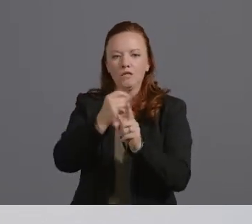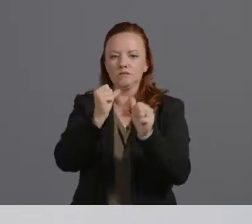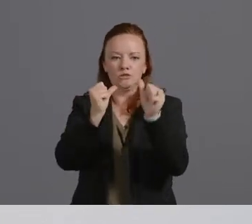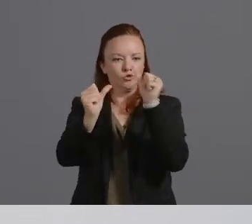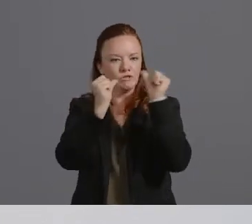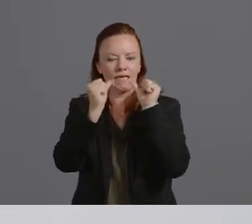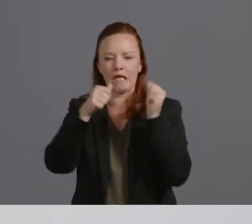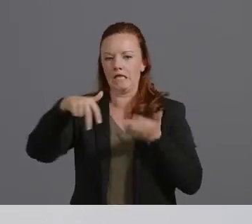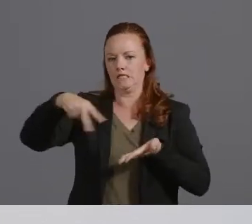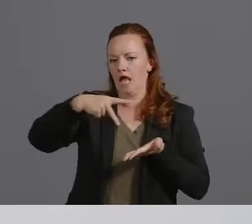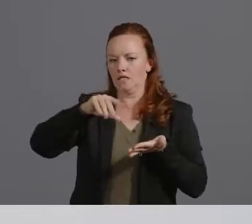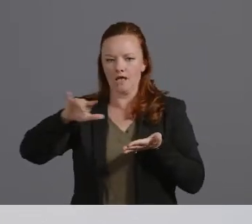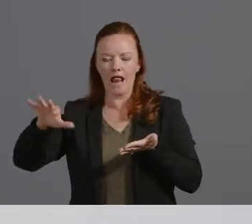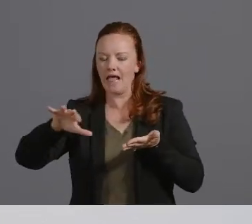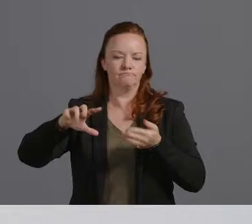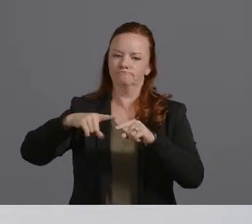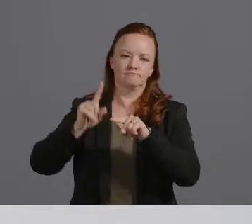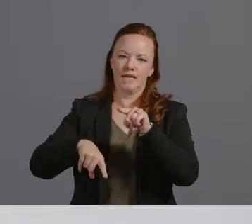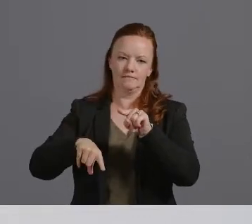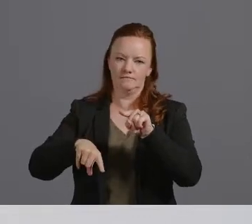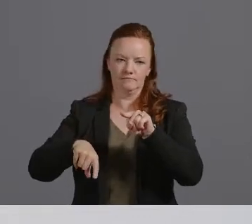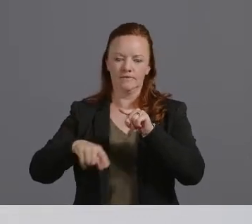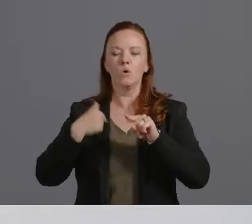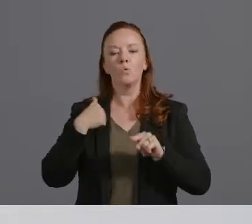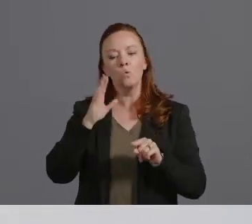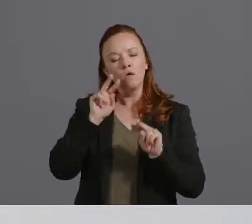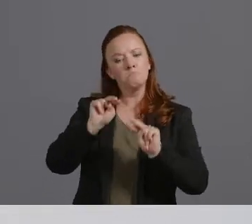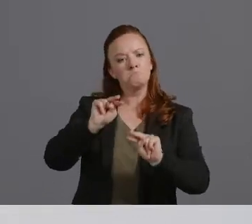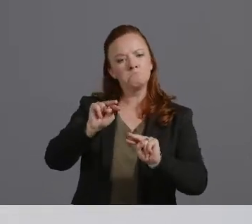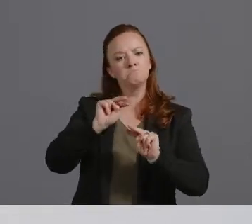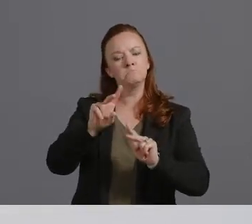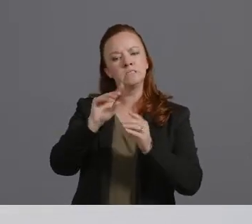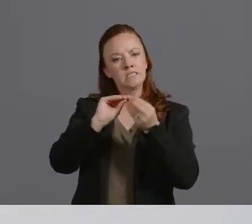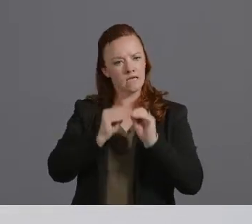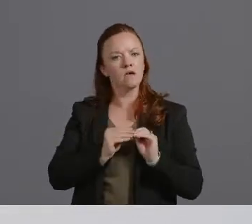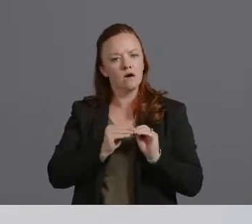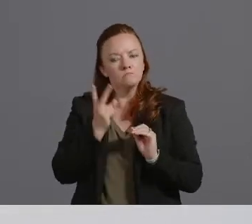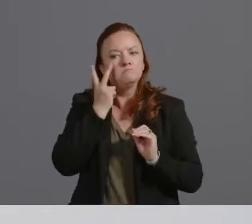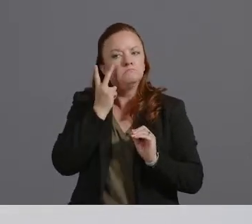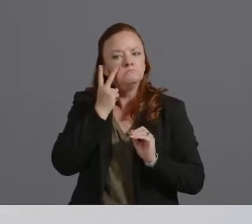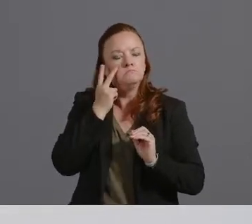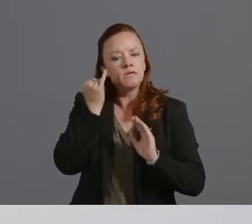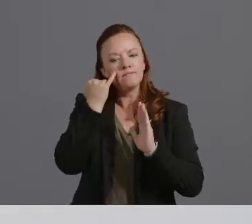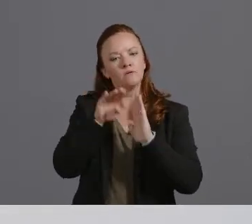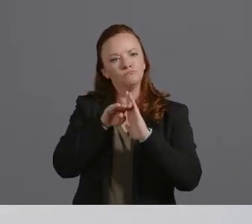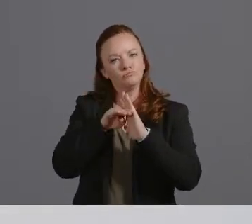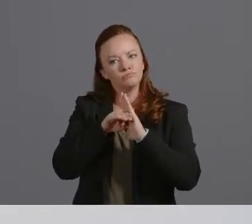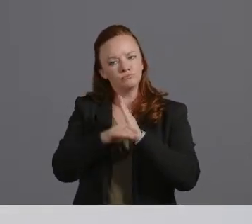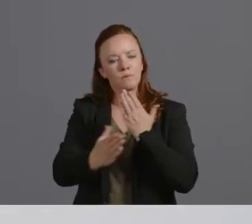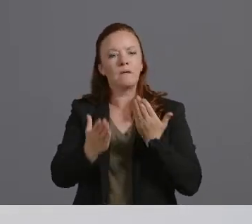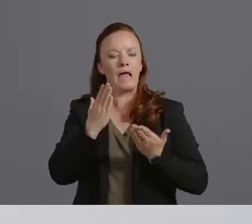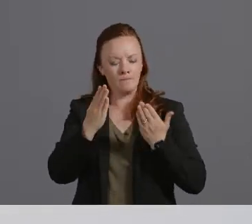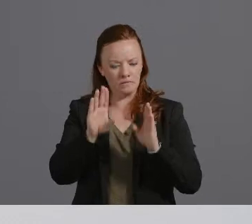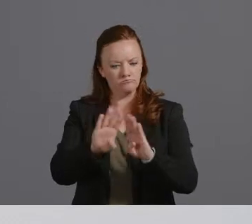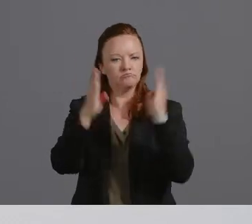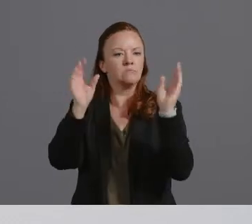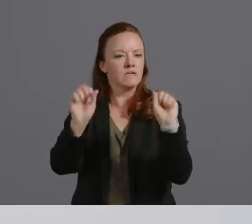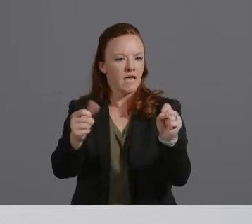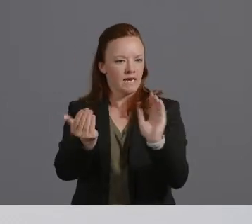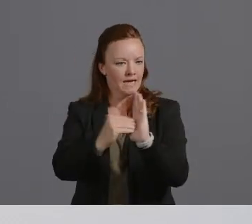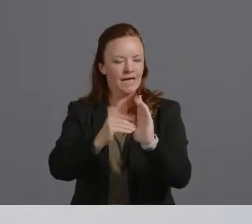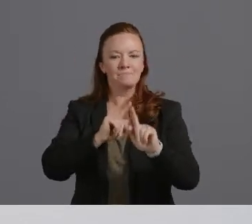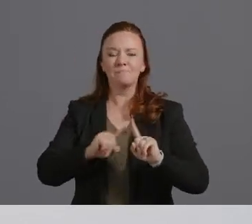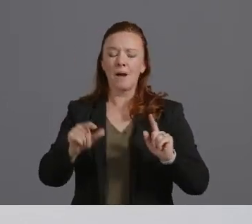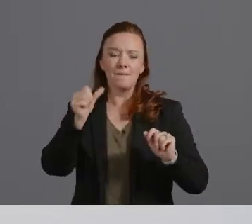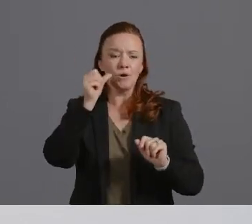we continue to review the data, we'll see if that's one of those mitigations, strategies that will be able to eventually open, but they